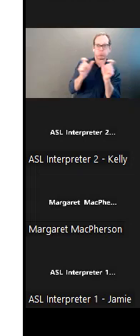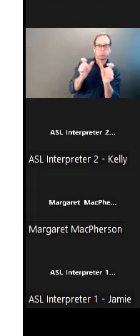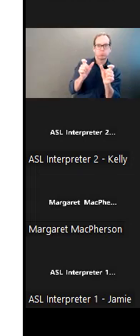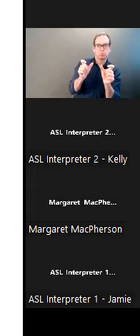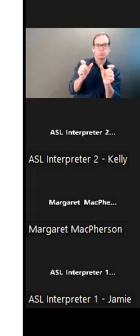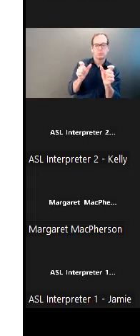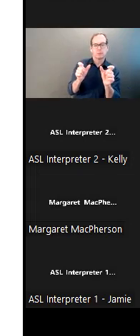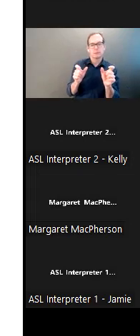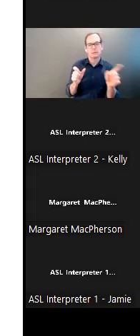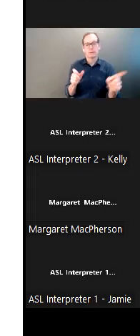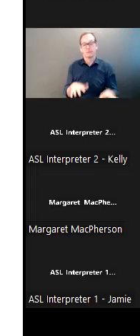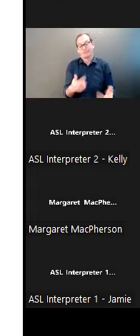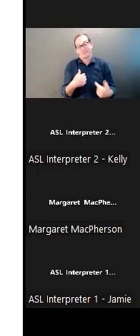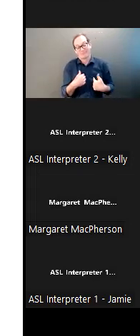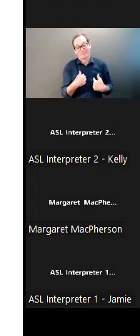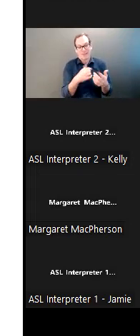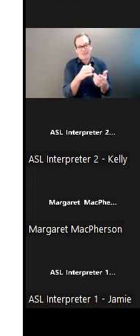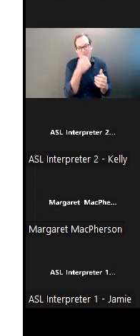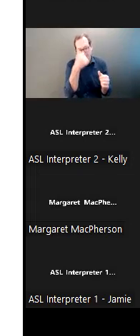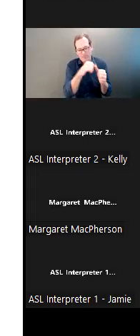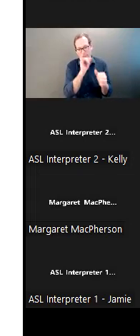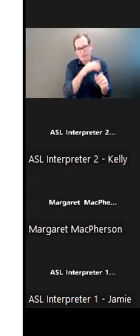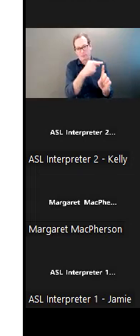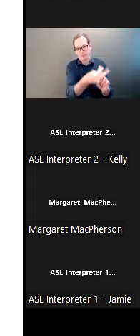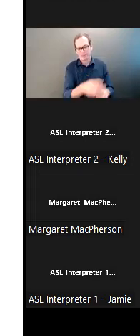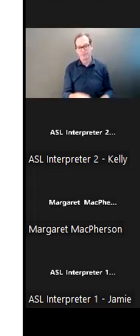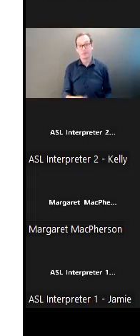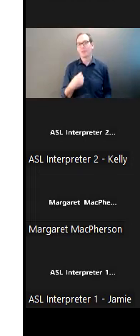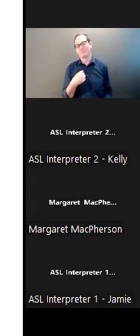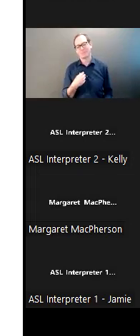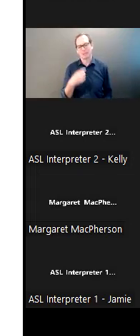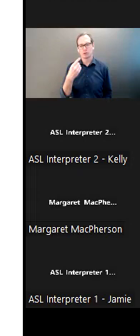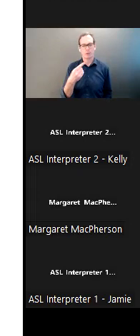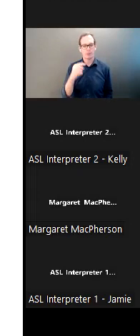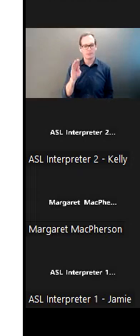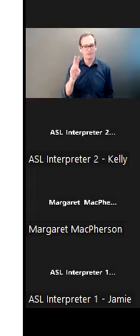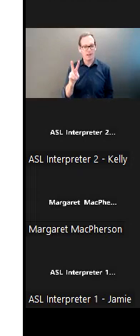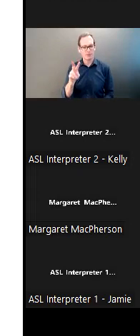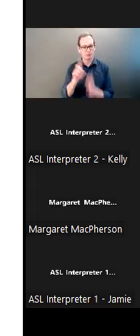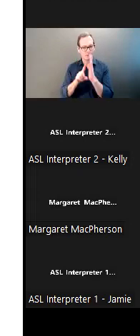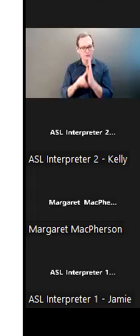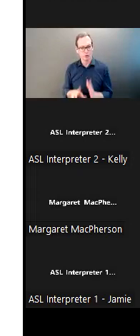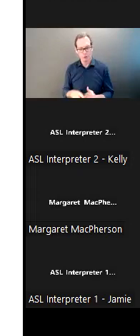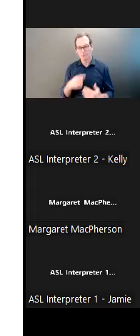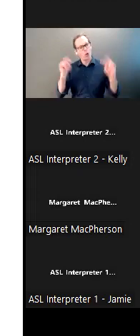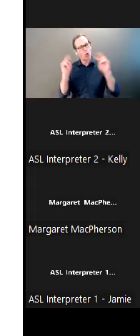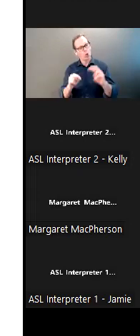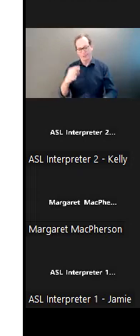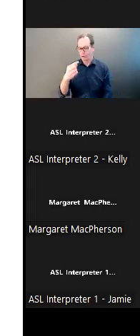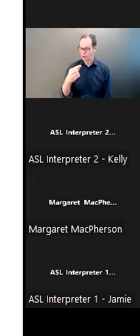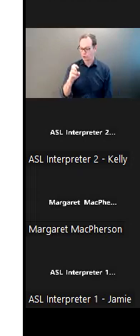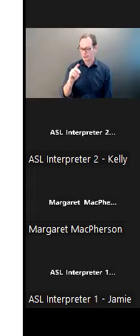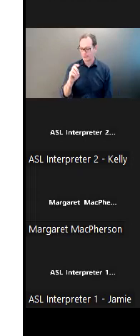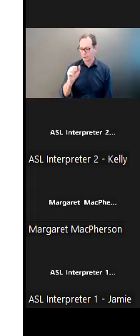a gender-based violence researcher, as is Margaret, we always talk about, these experiences as gendered, and that works in